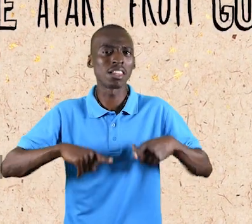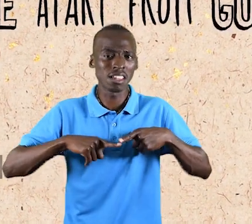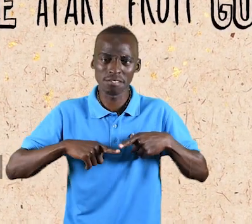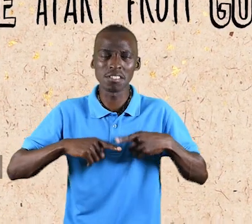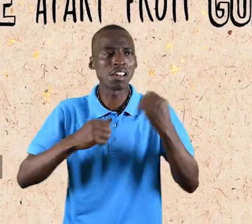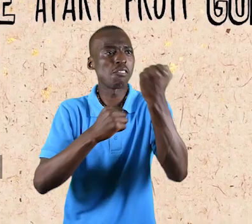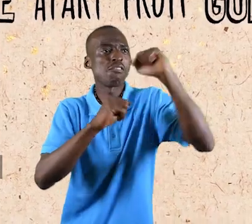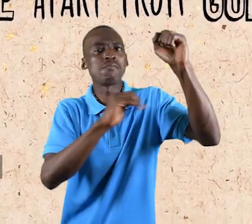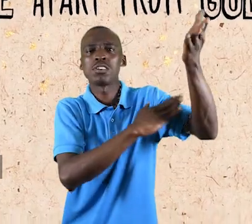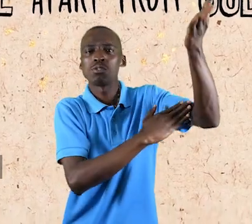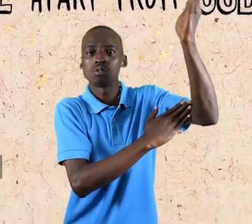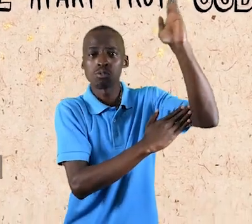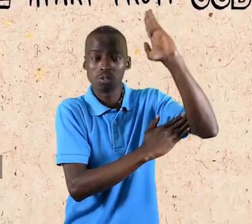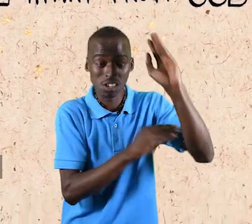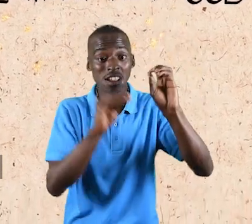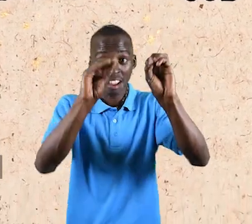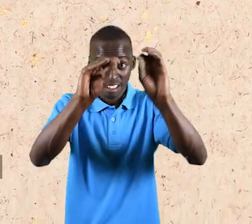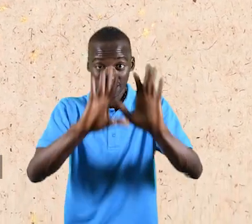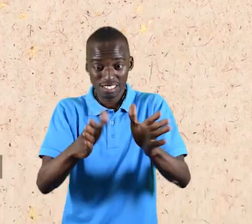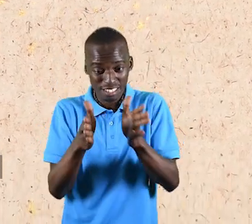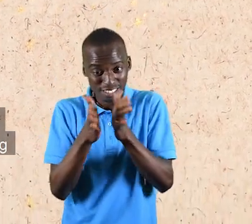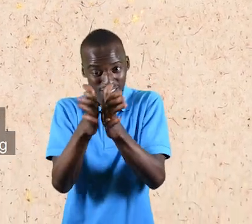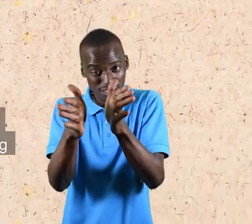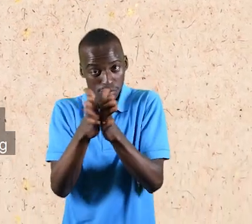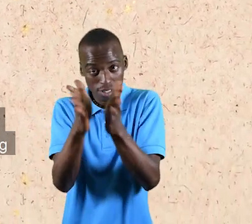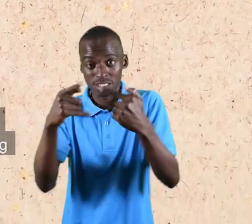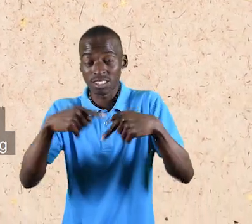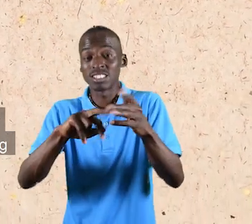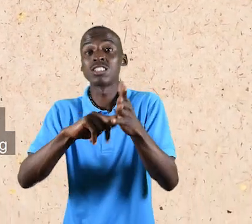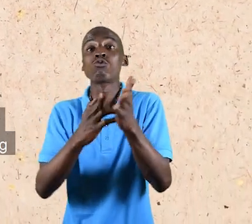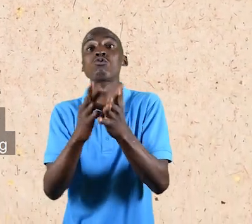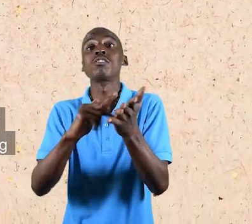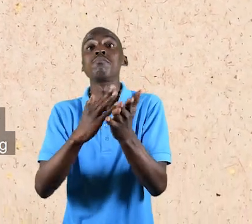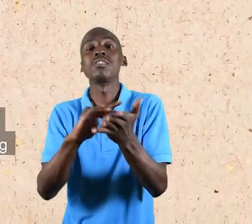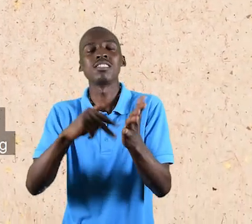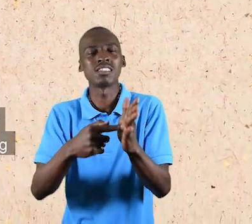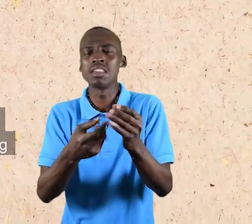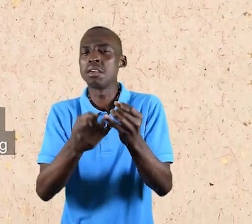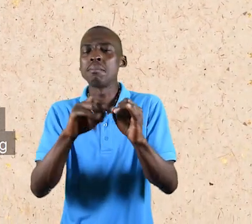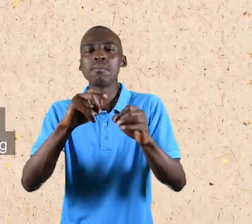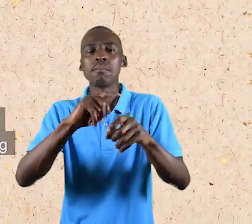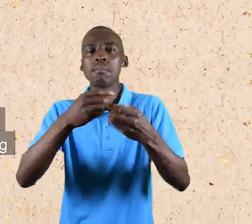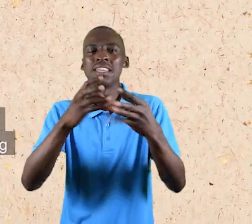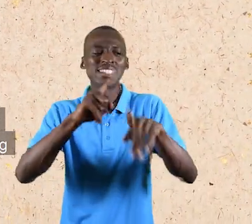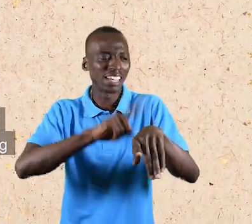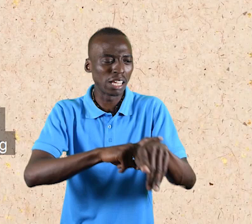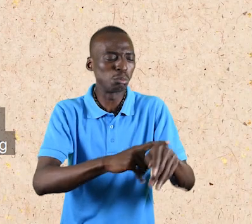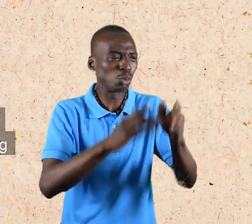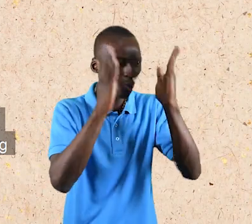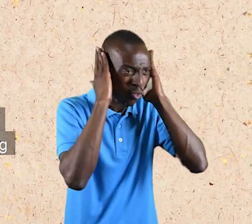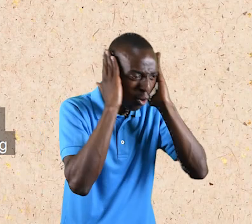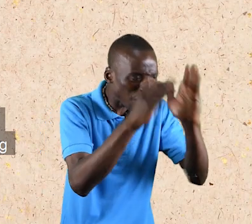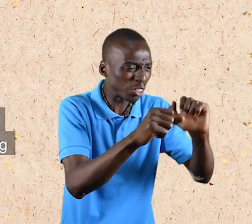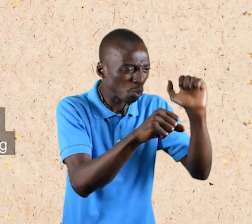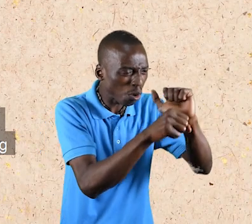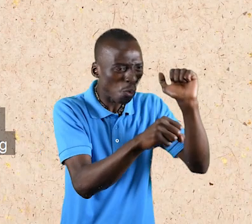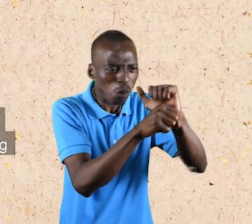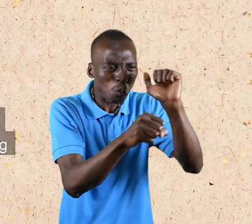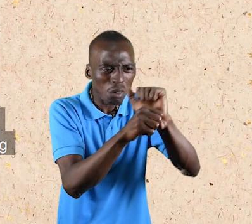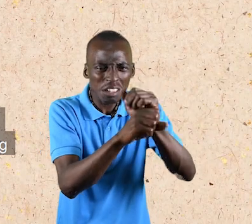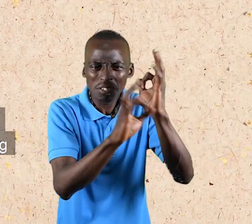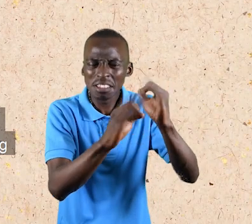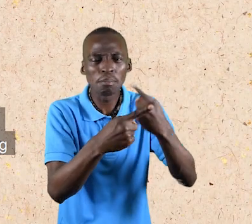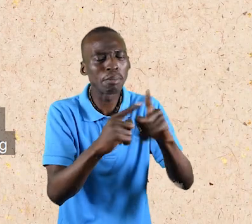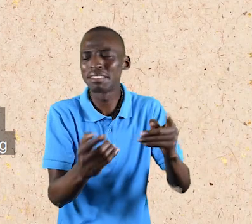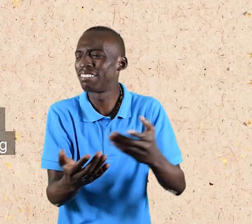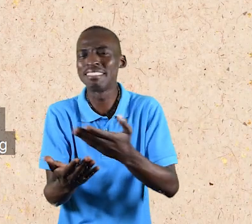God. And he lets the teacher deconstruct these. So the author thinks we spend most of our time investing energy and emotion in things that ultimately have